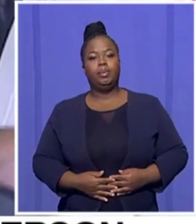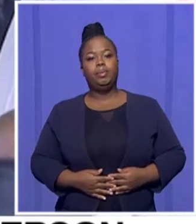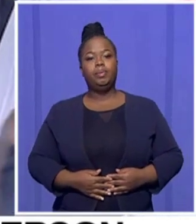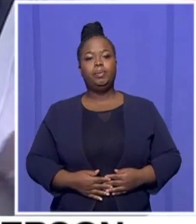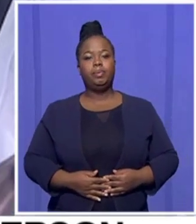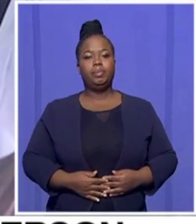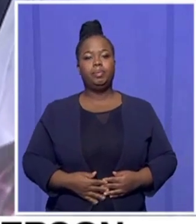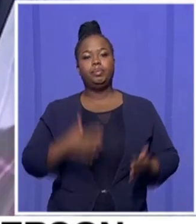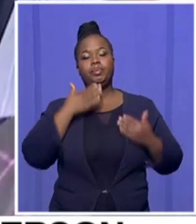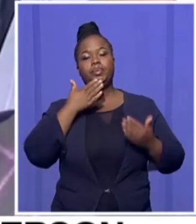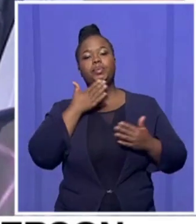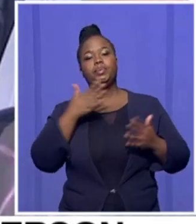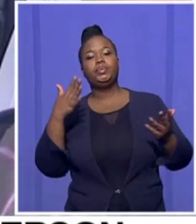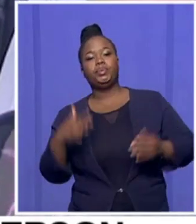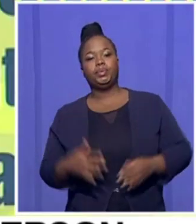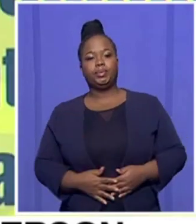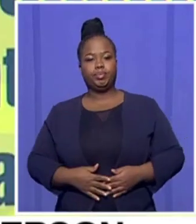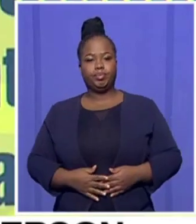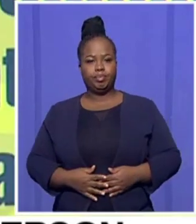Thank you very much,